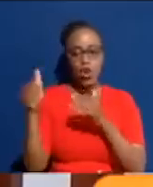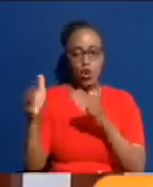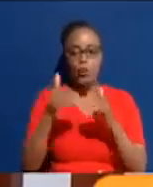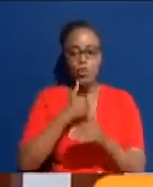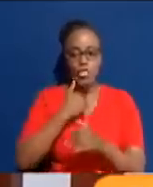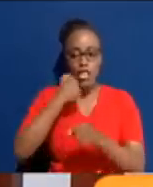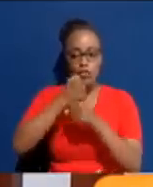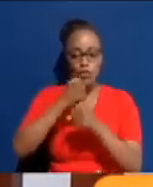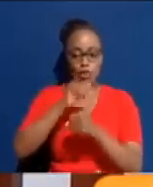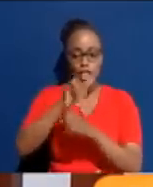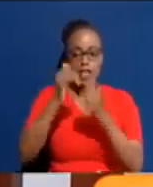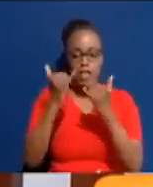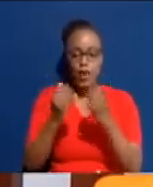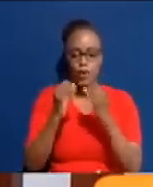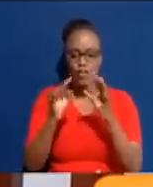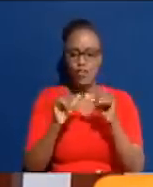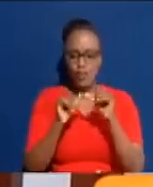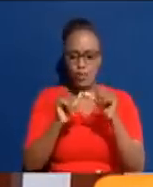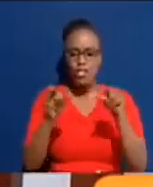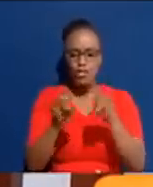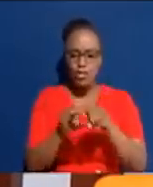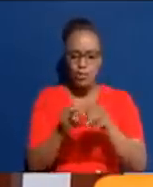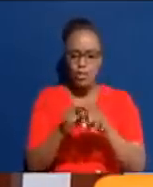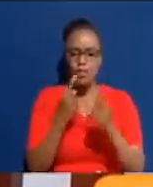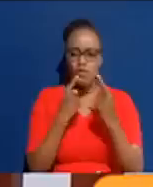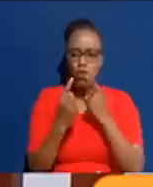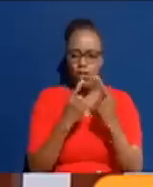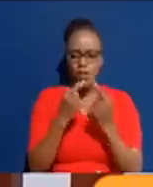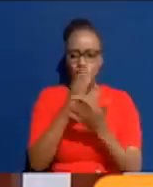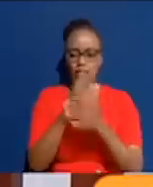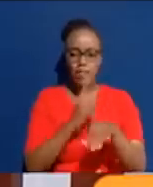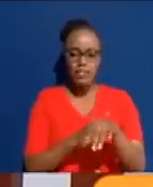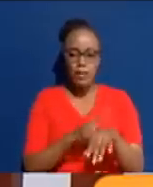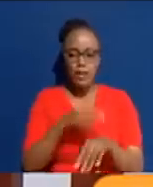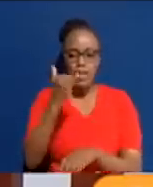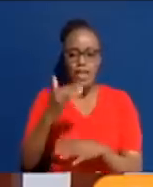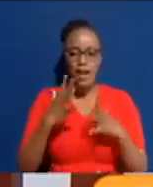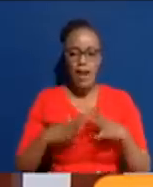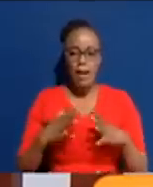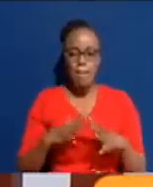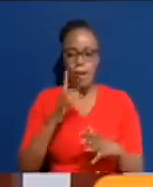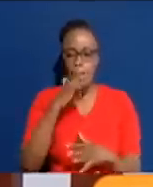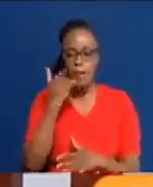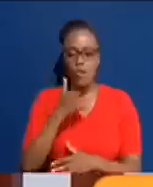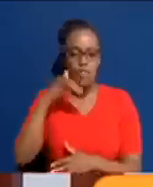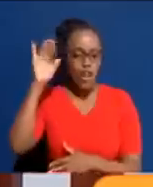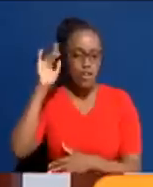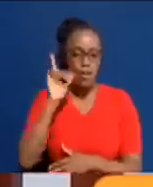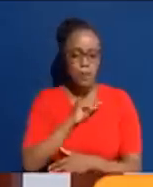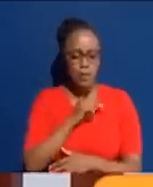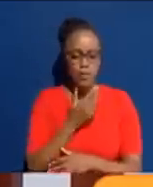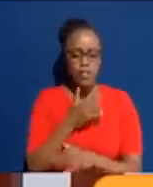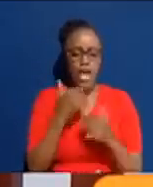to do that. Now, if they continued talking like sometimes young people who have hurt themselves in small